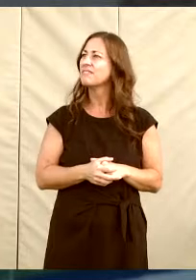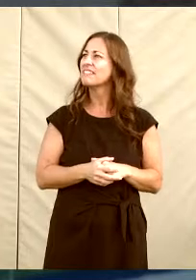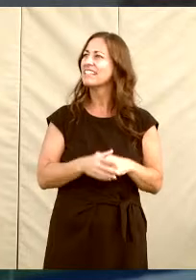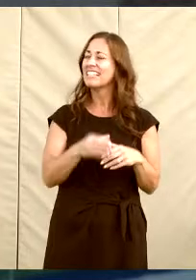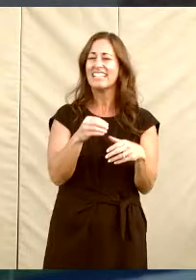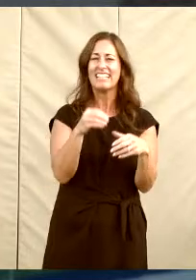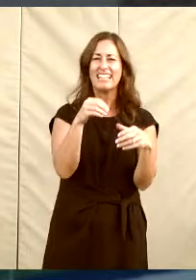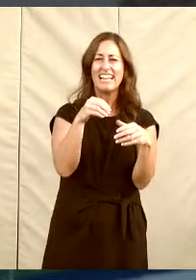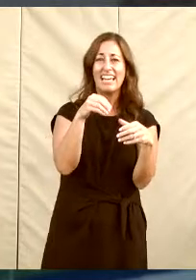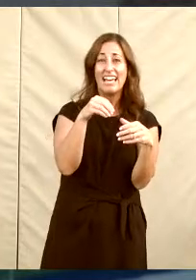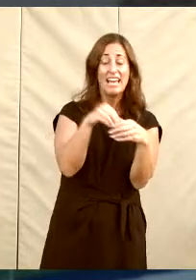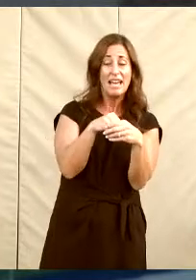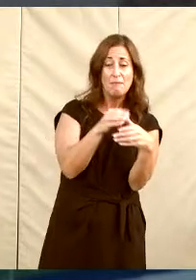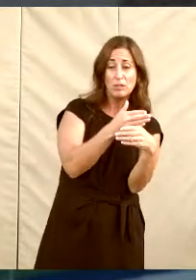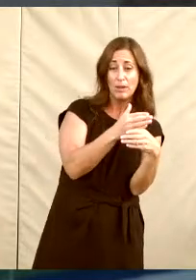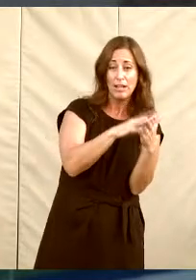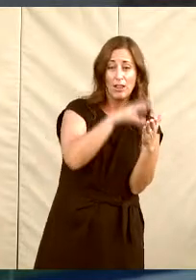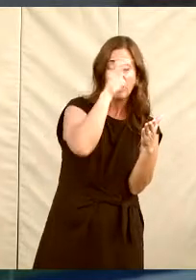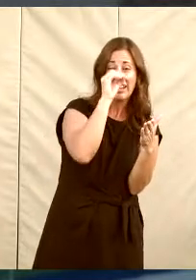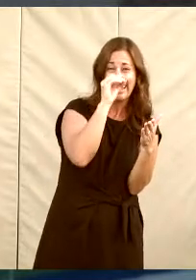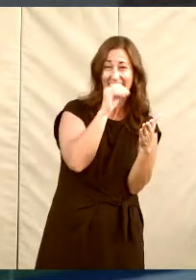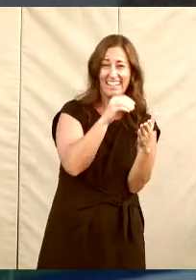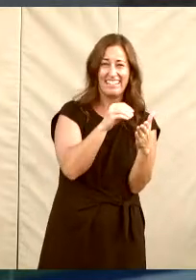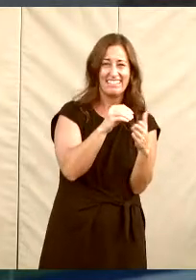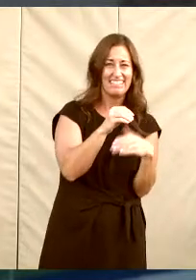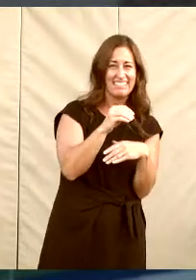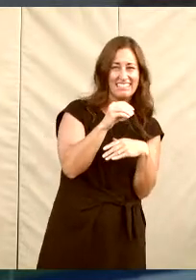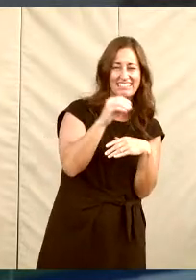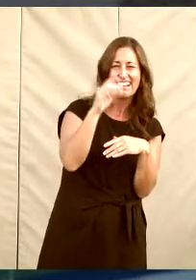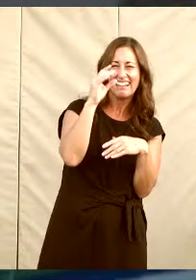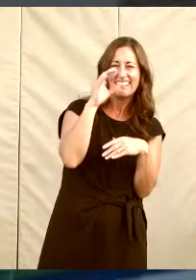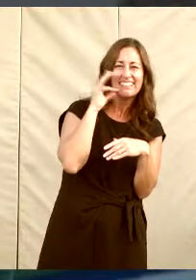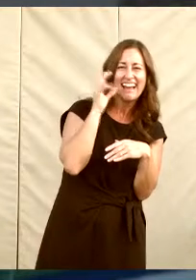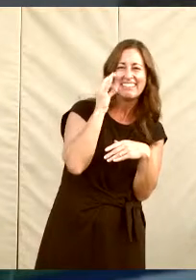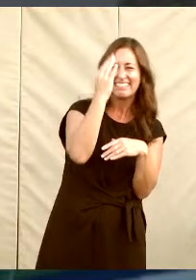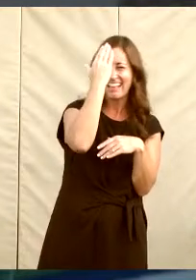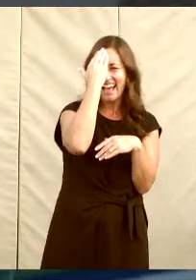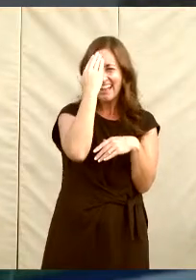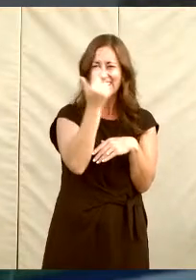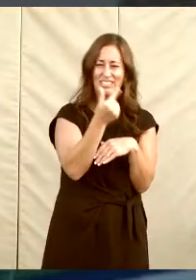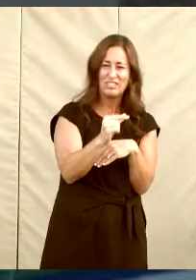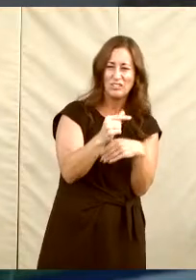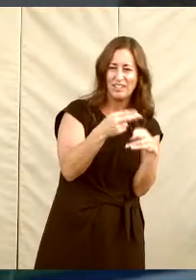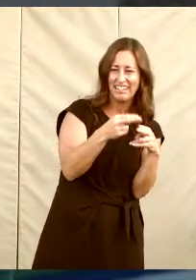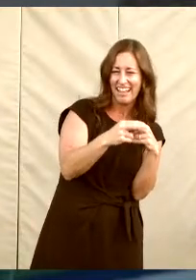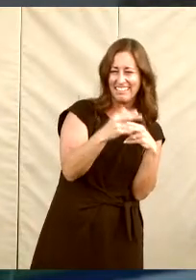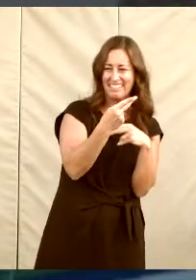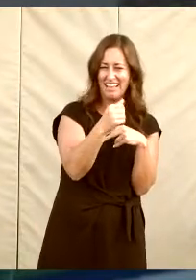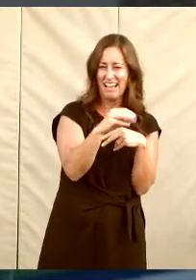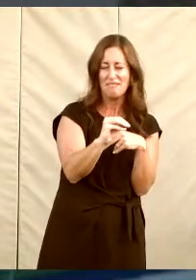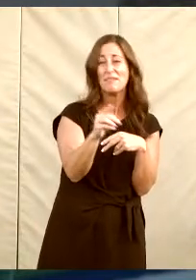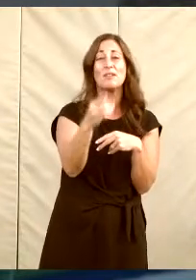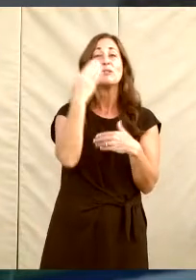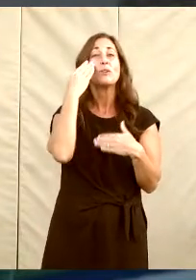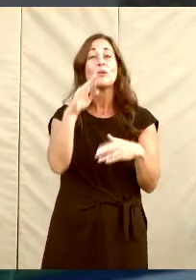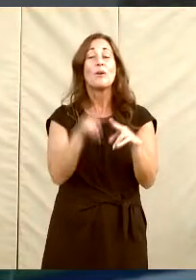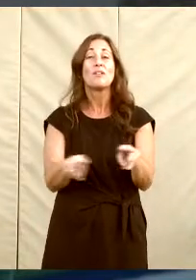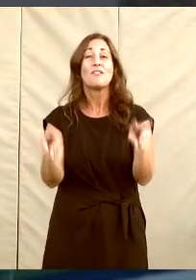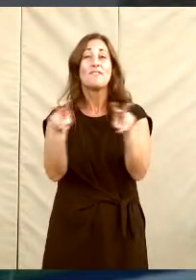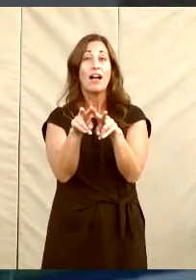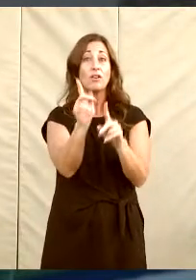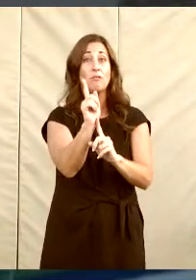and green eggs and ham, Dr. Seuss said, "Sometimes you will never know the value of a moment until it becomes a memory." Thank